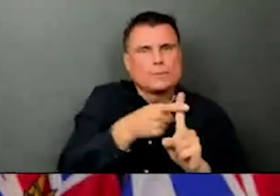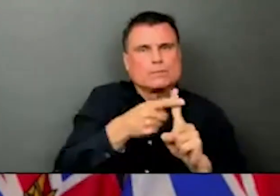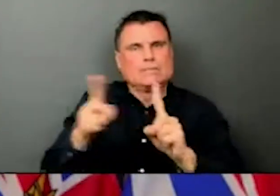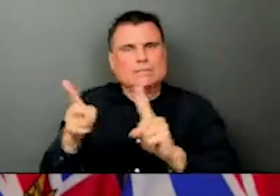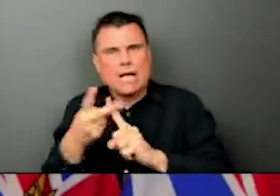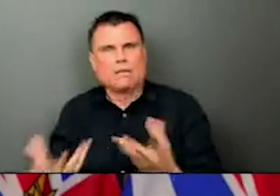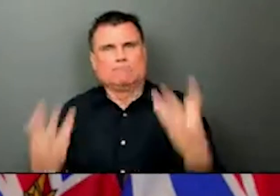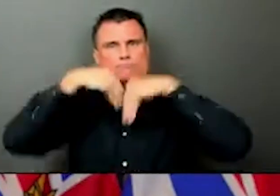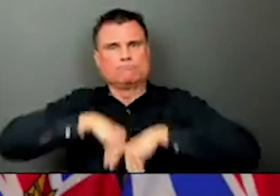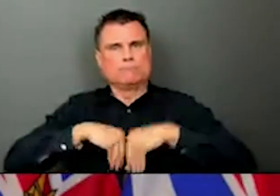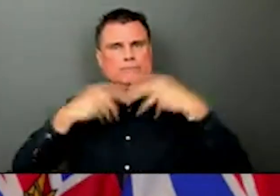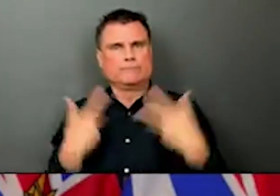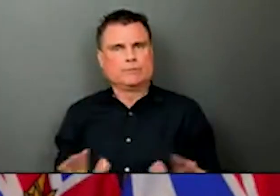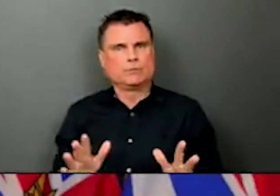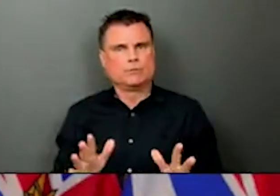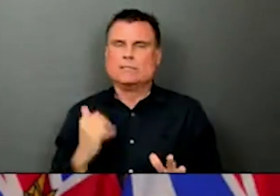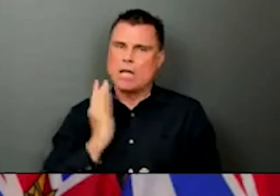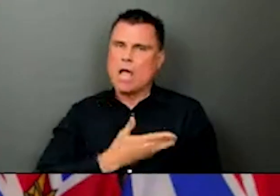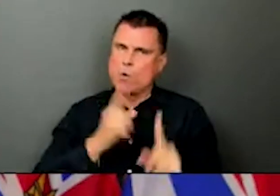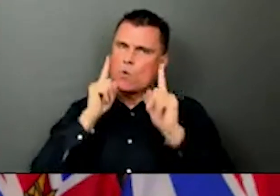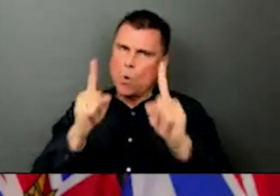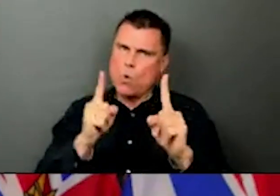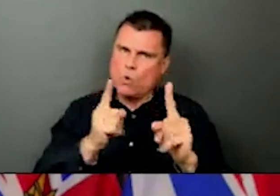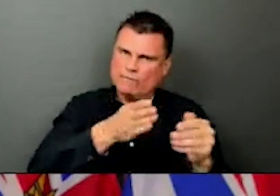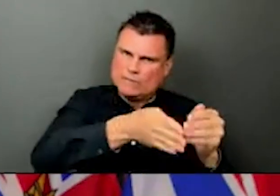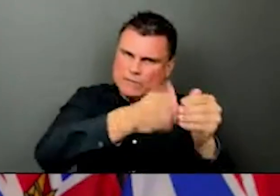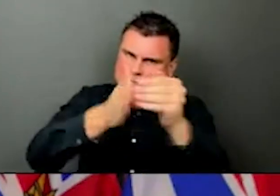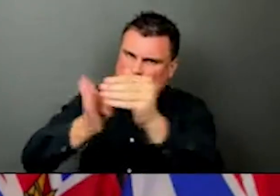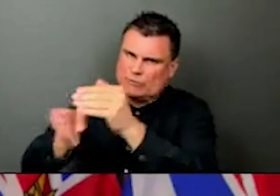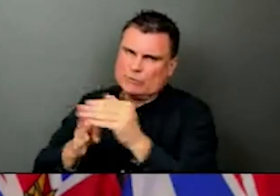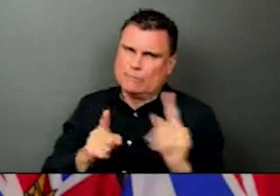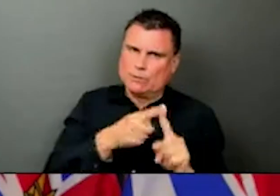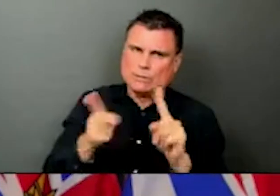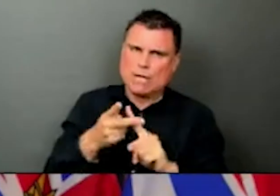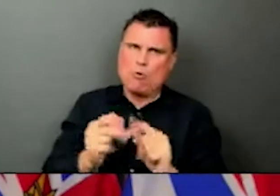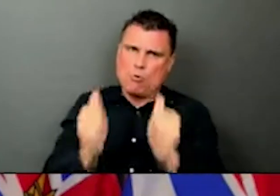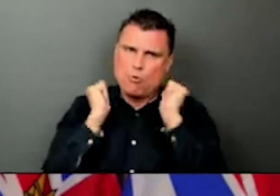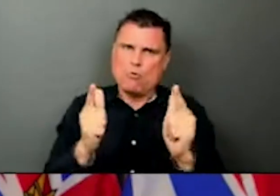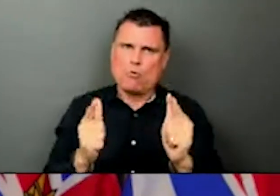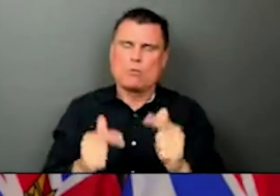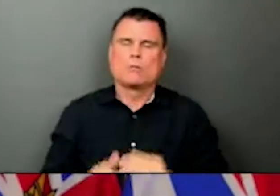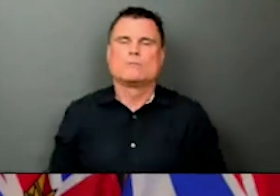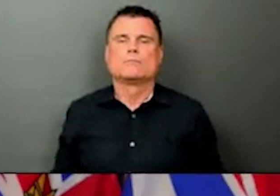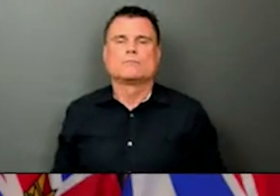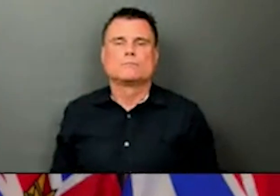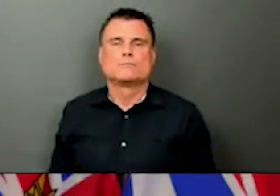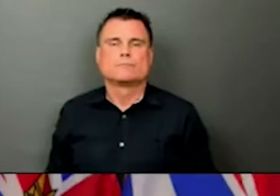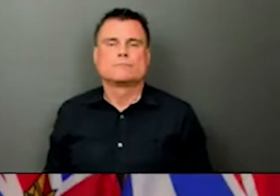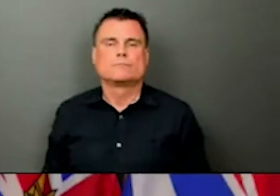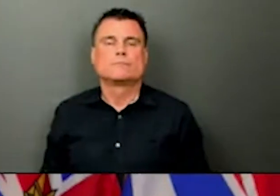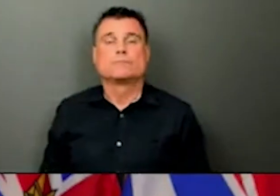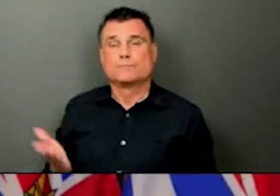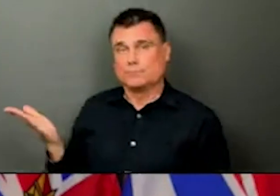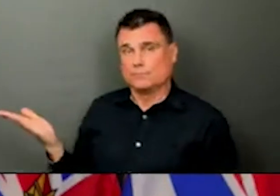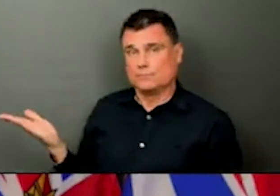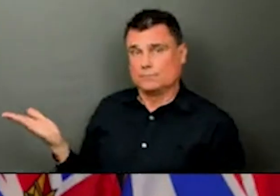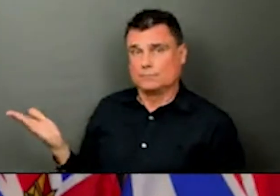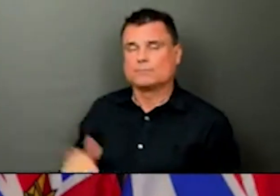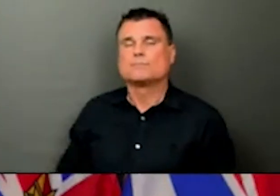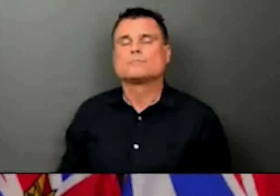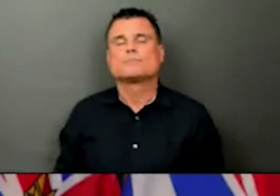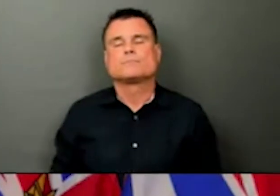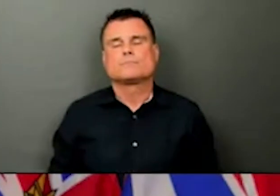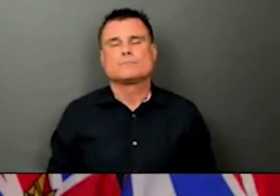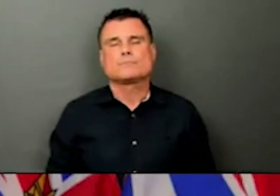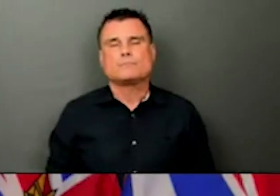Just to say this, I think agree with what Dr. Gustafson has said, of course, and just to say that it's